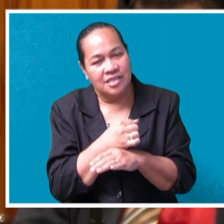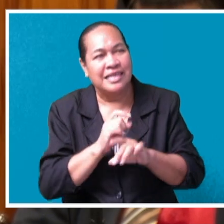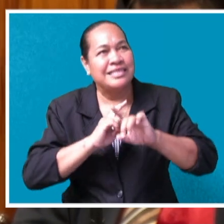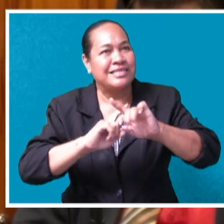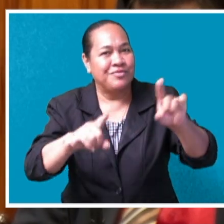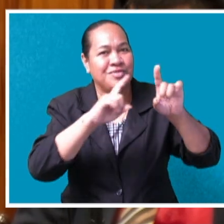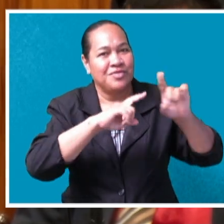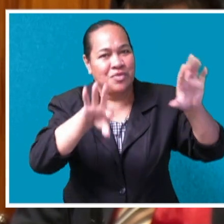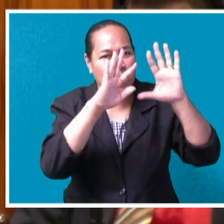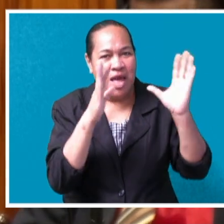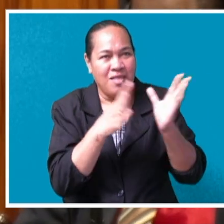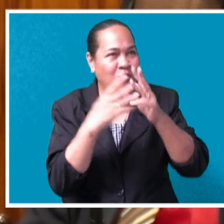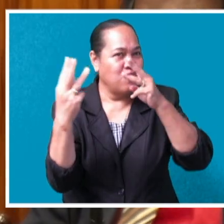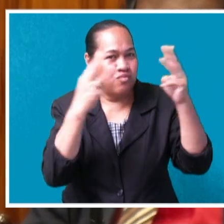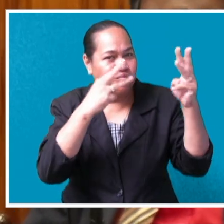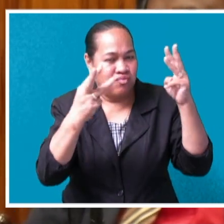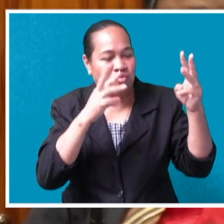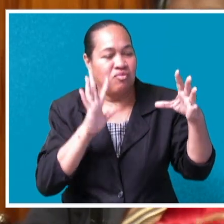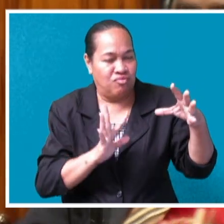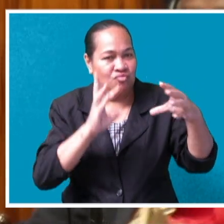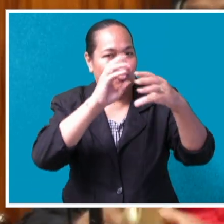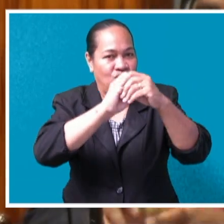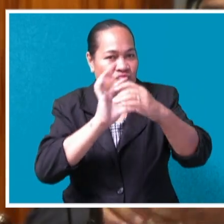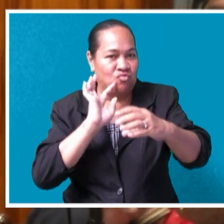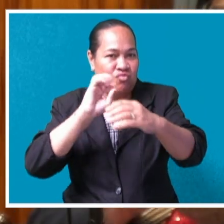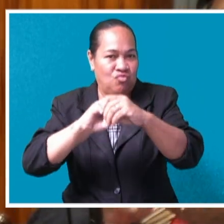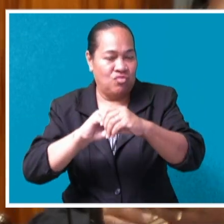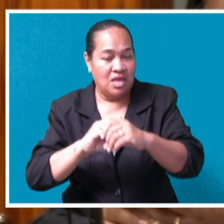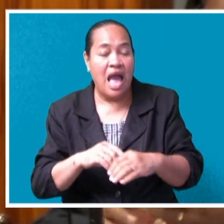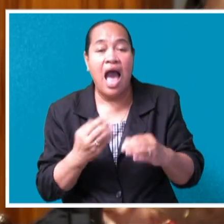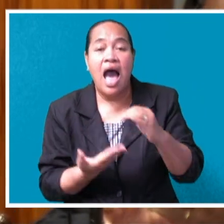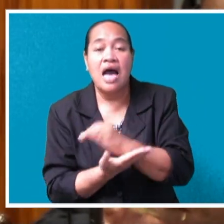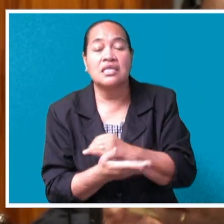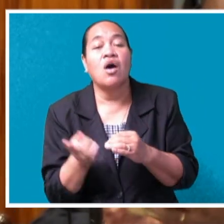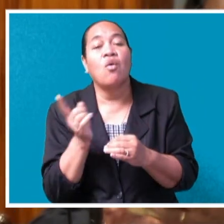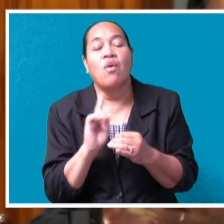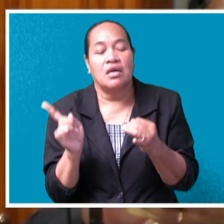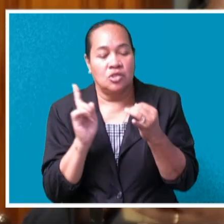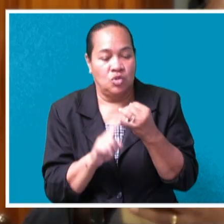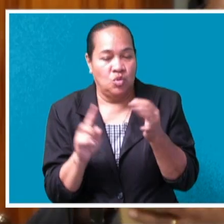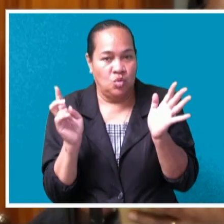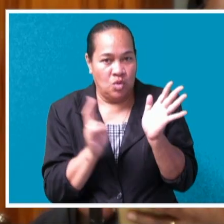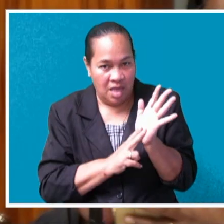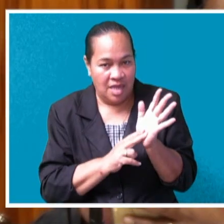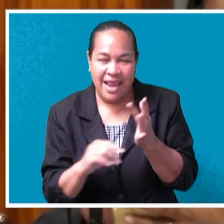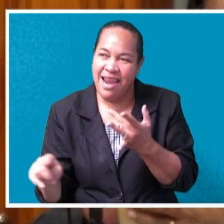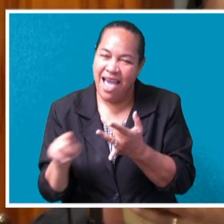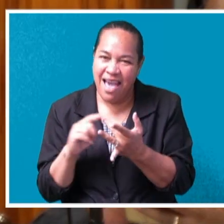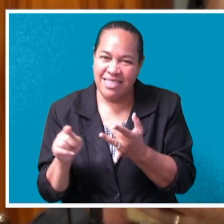across the world under the auspices of the United Nations and other international